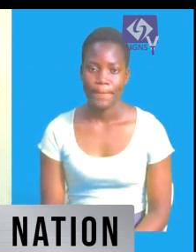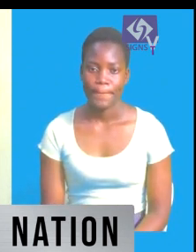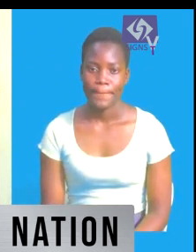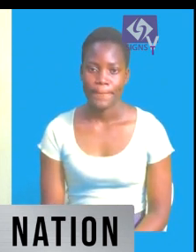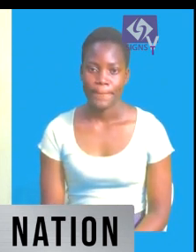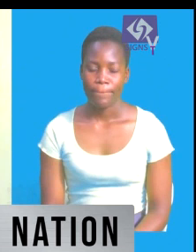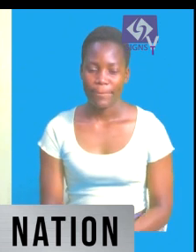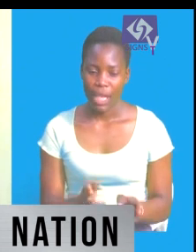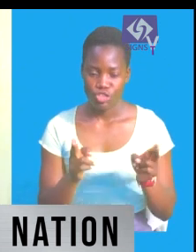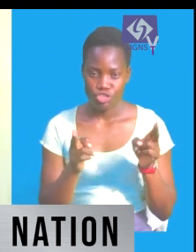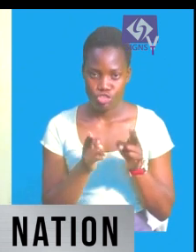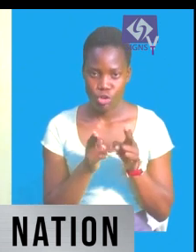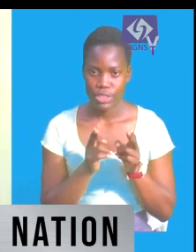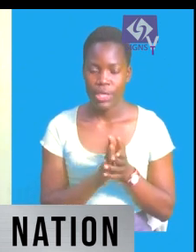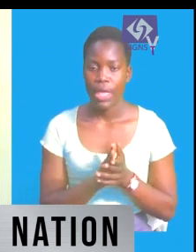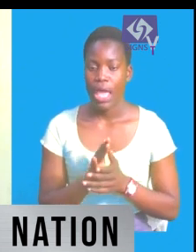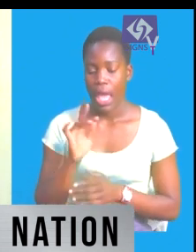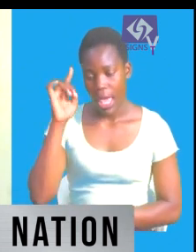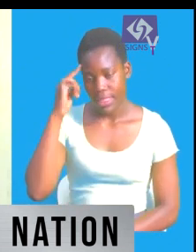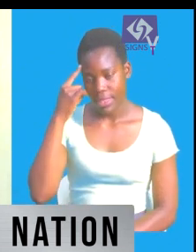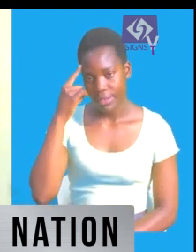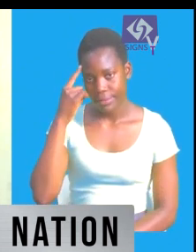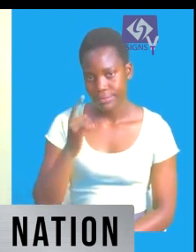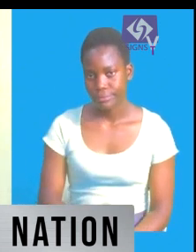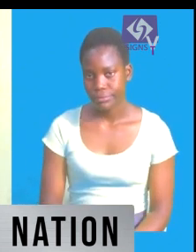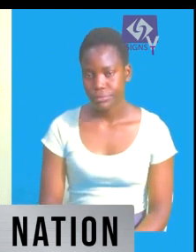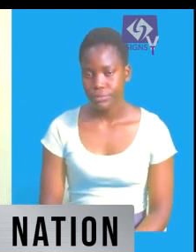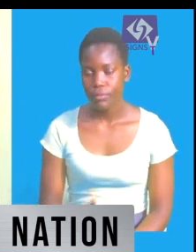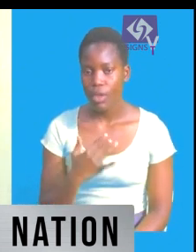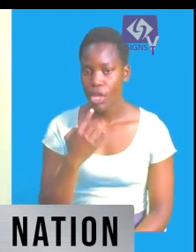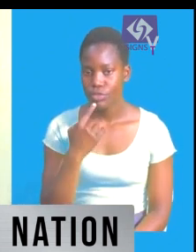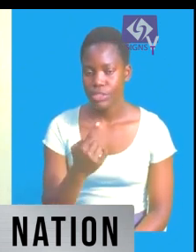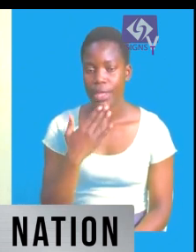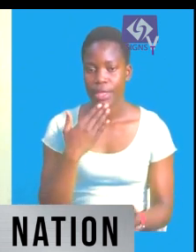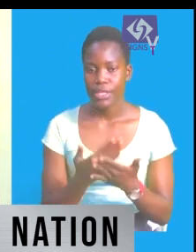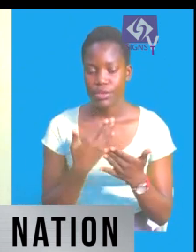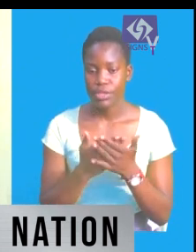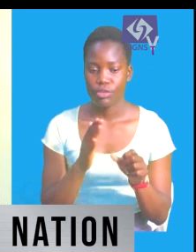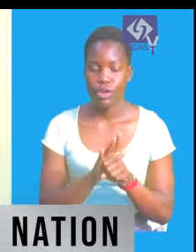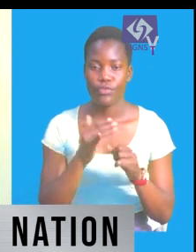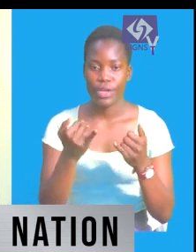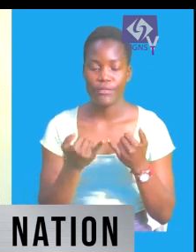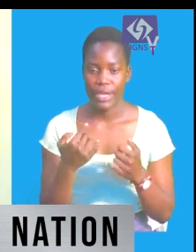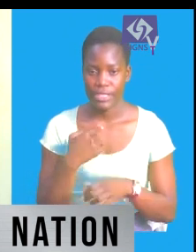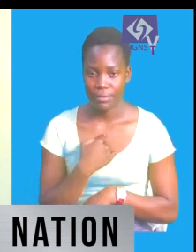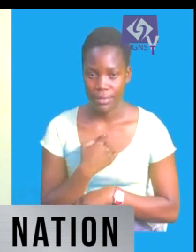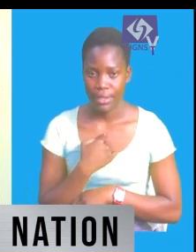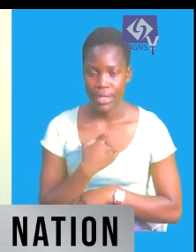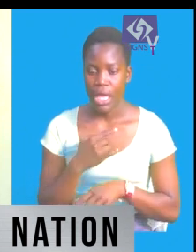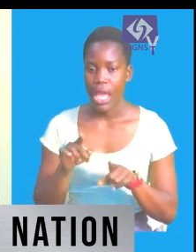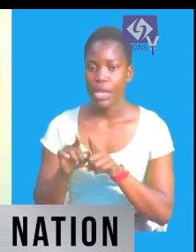Very briefly, I think I want to say also thank you for having me here. Right.